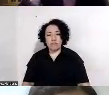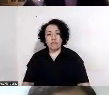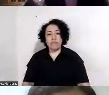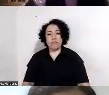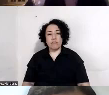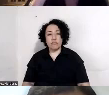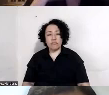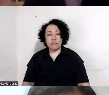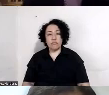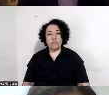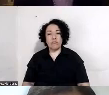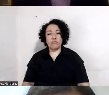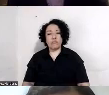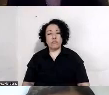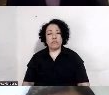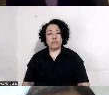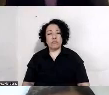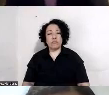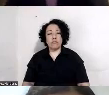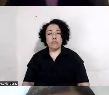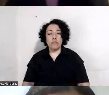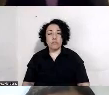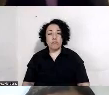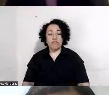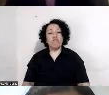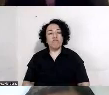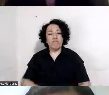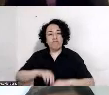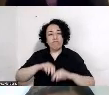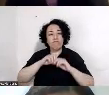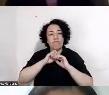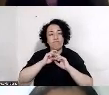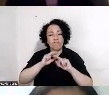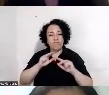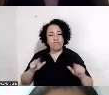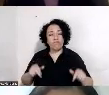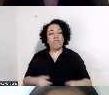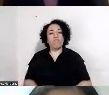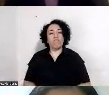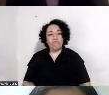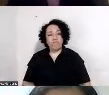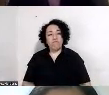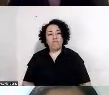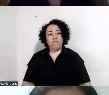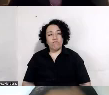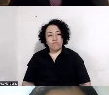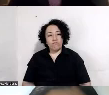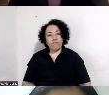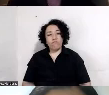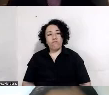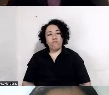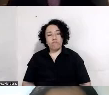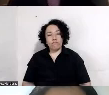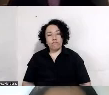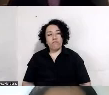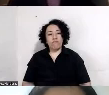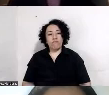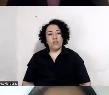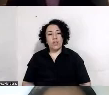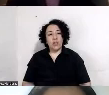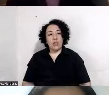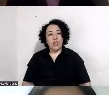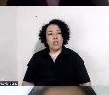verifies again what Joe Renzulli found in the 1970s, that it was their above average ability, and many of them